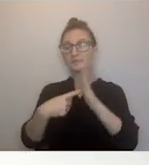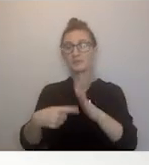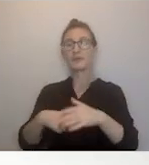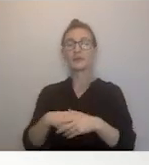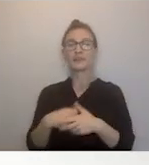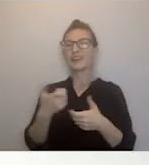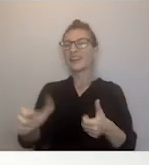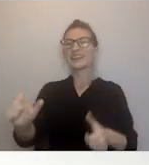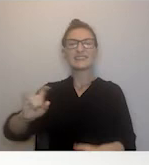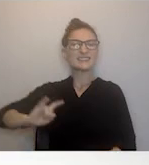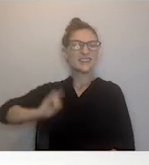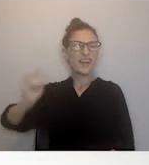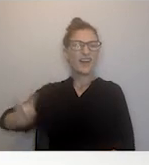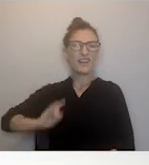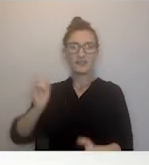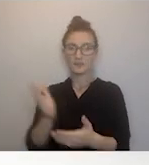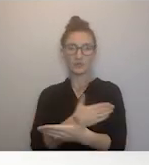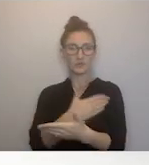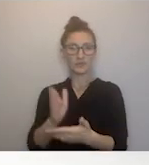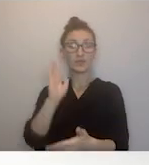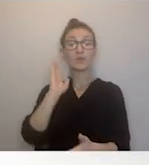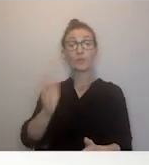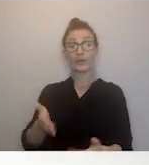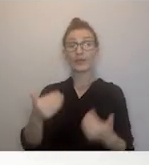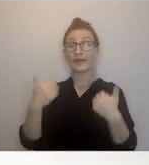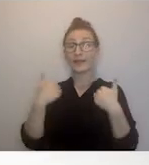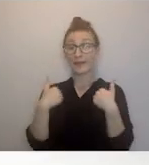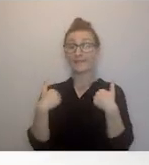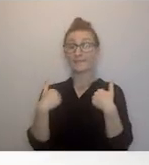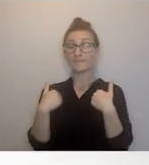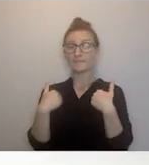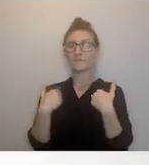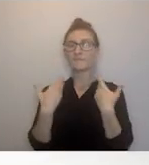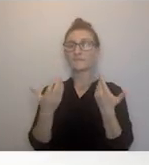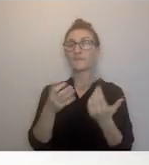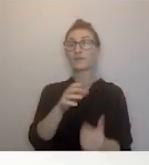to, musicals, any style of music is